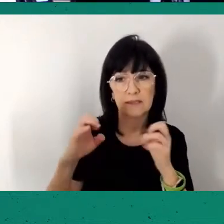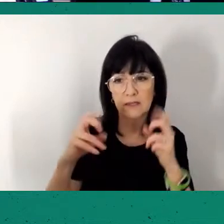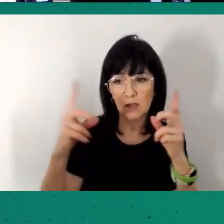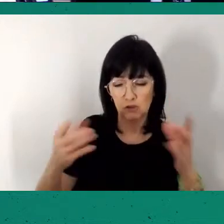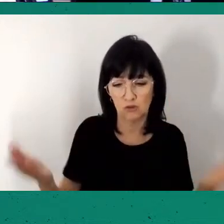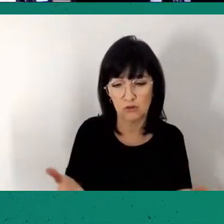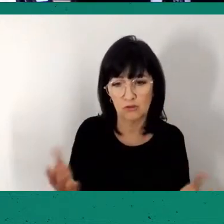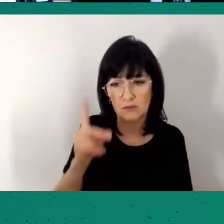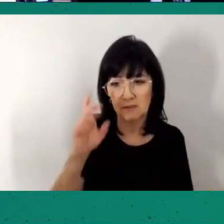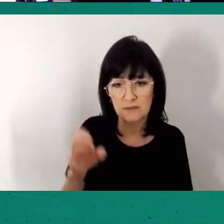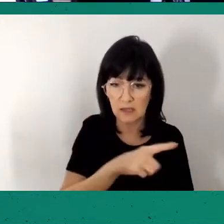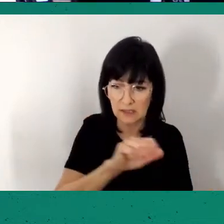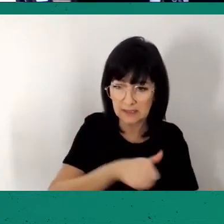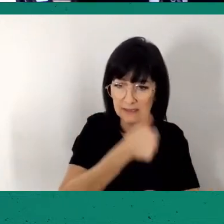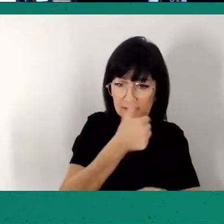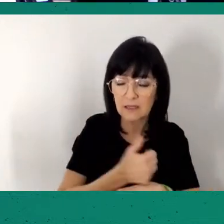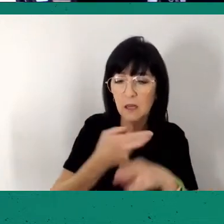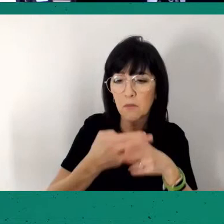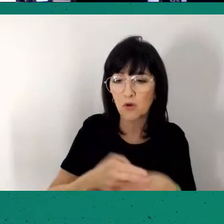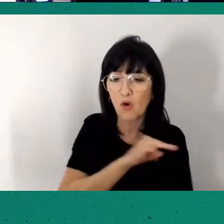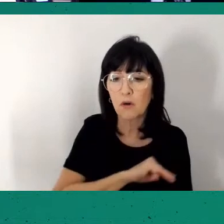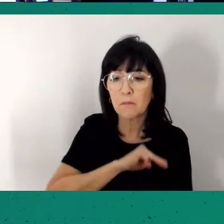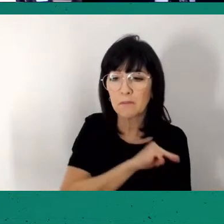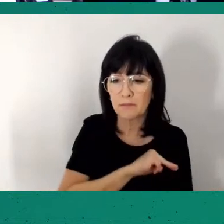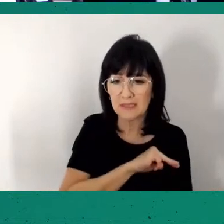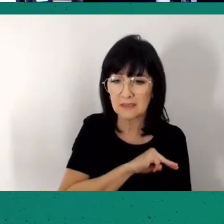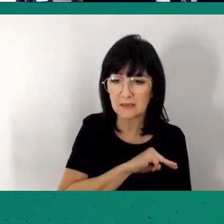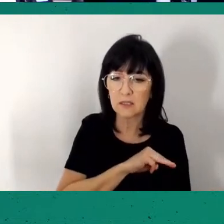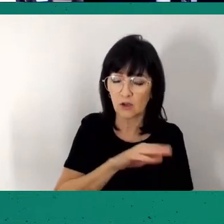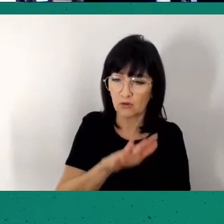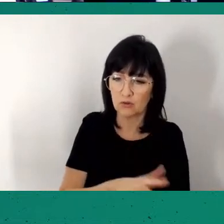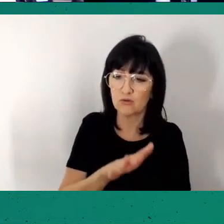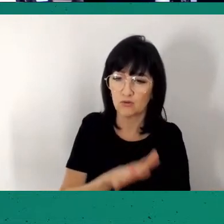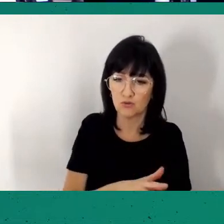missionary schools at each Union Church of Africans that he founded,